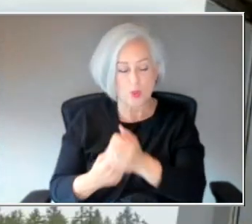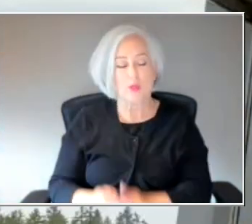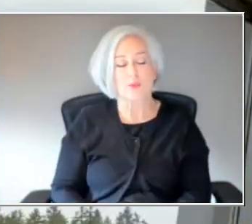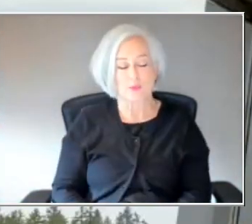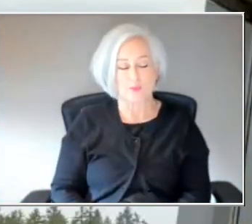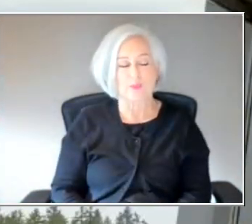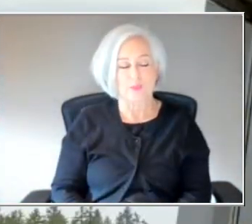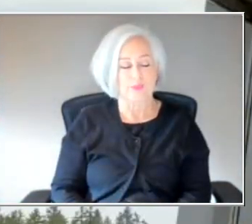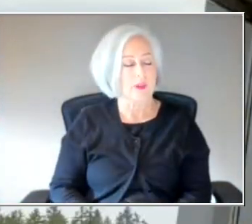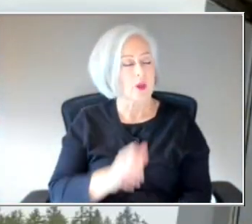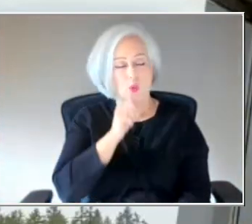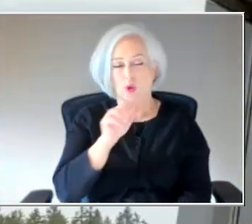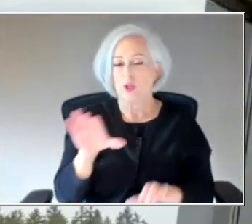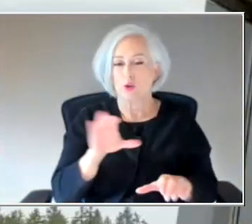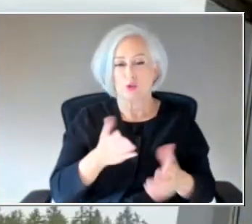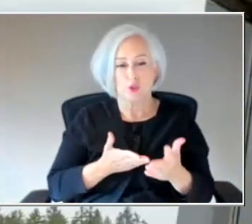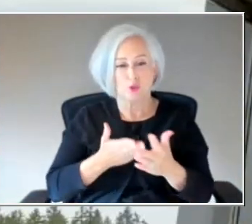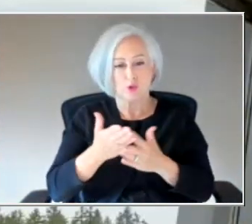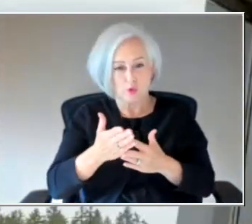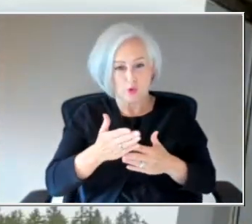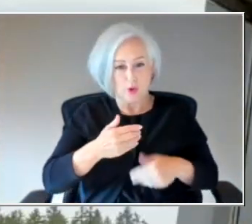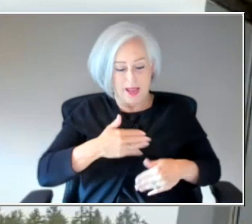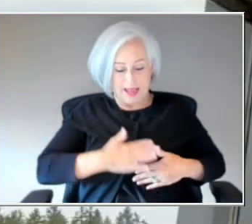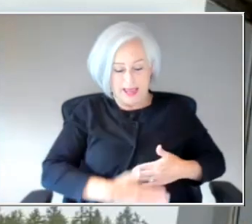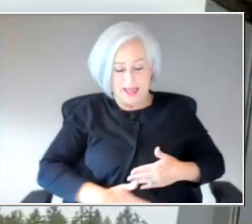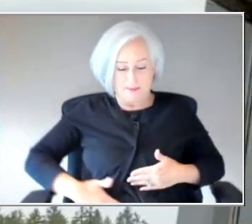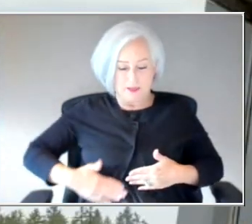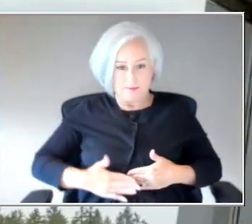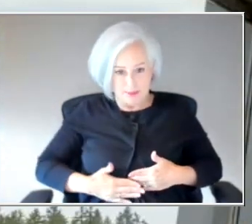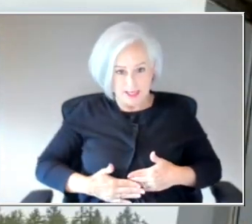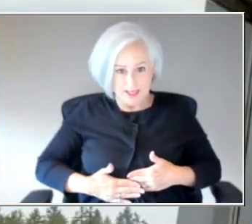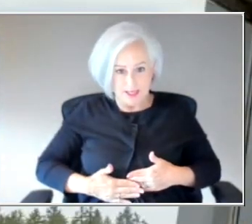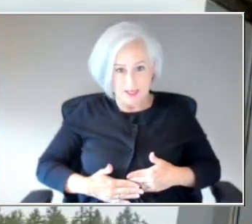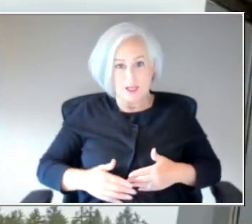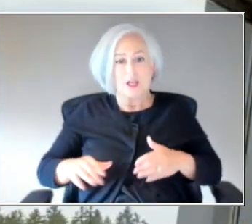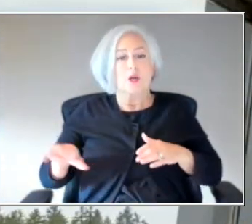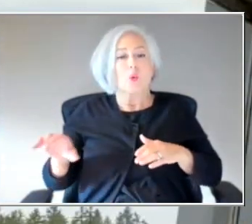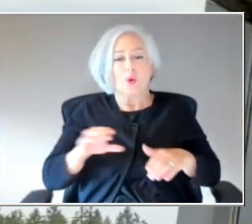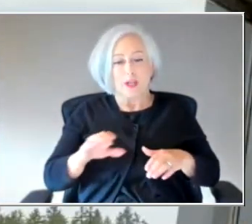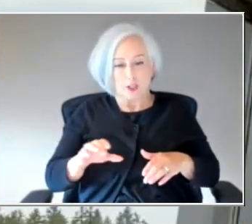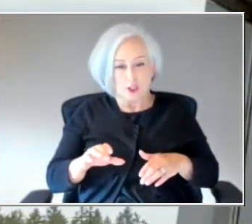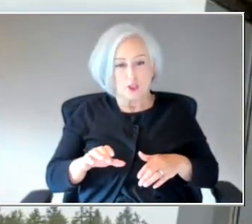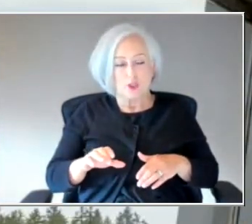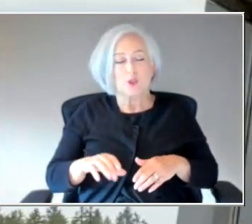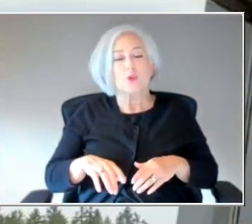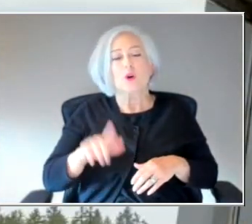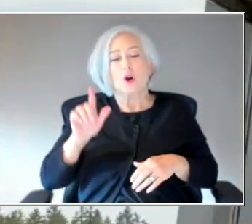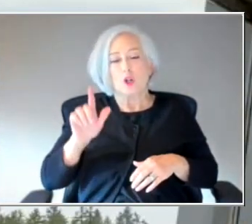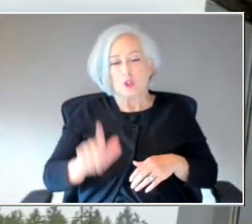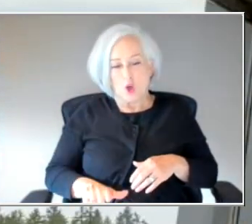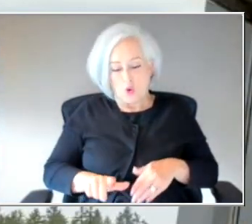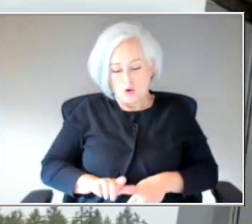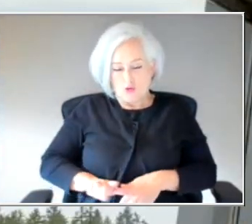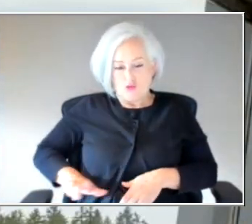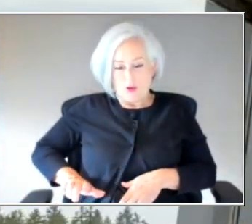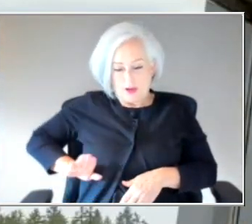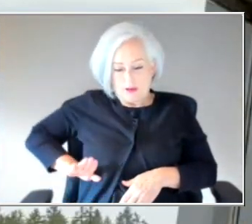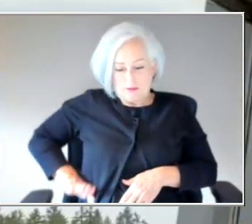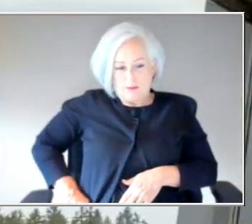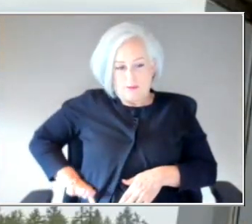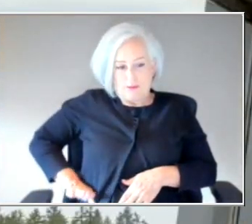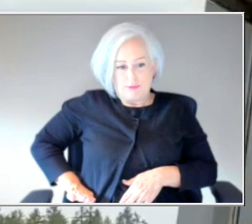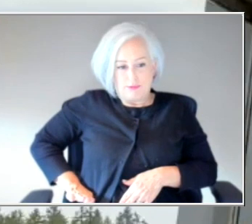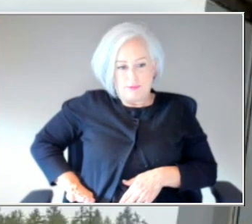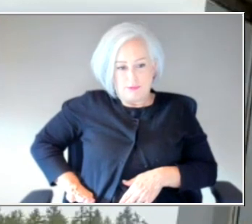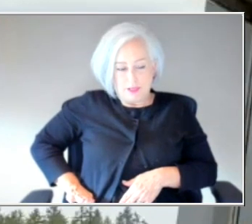we don't do it through the abdomen. We make a right lower quadrant incision like a standard adult incision. I think the incision healed up pretty good on her. So